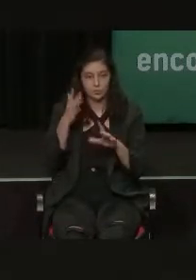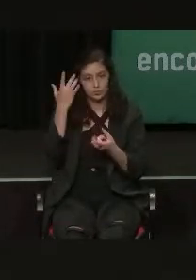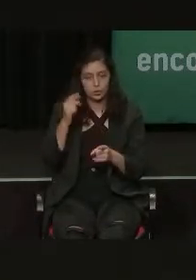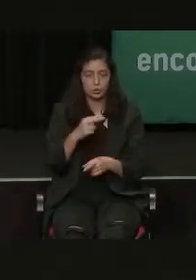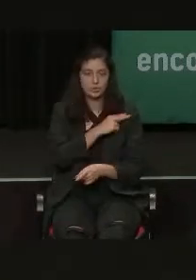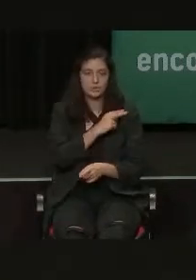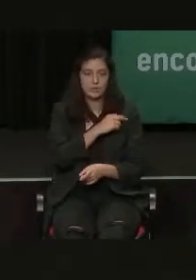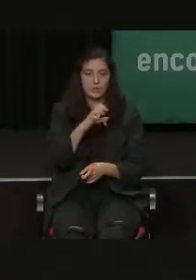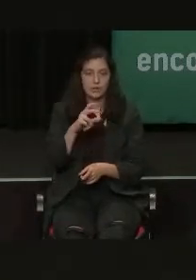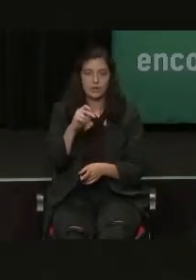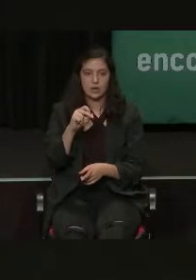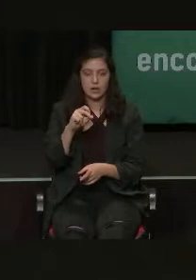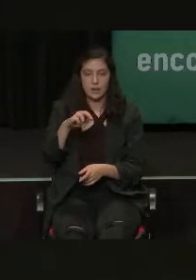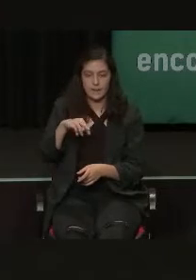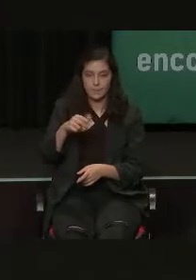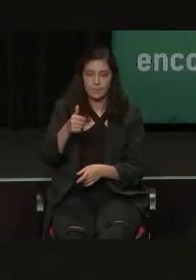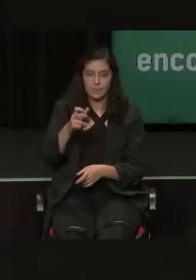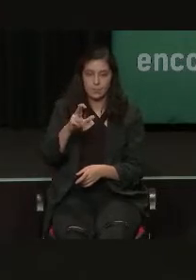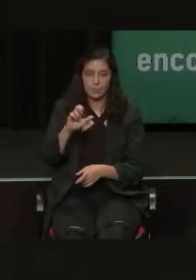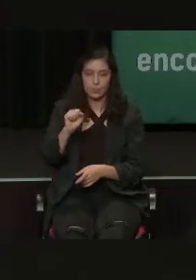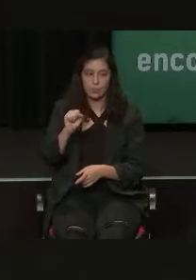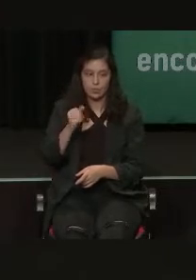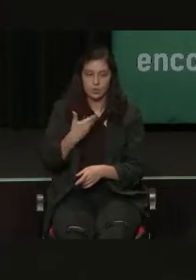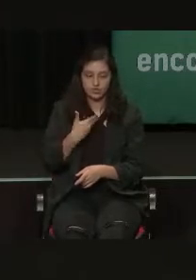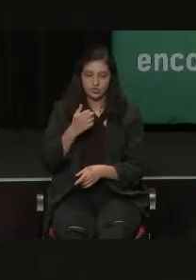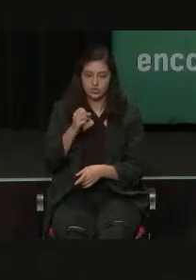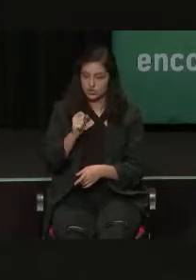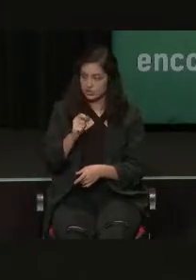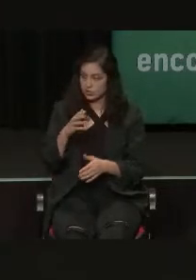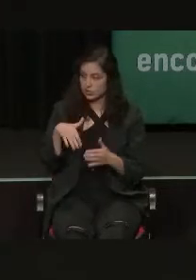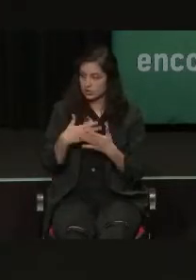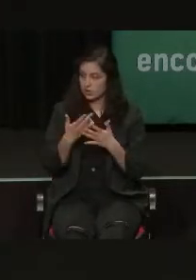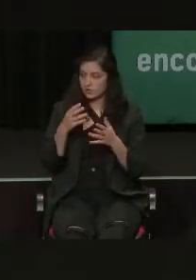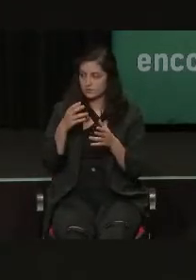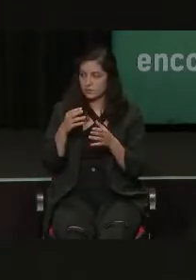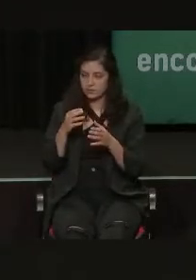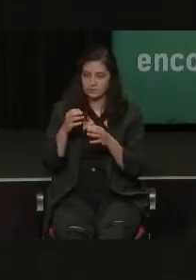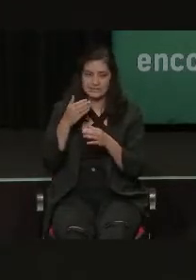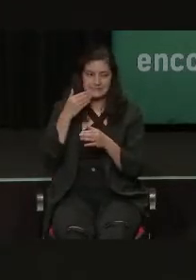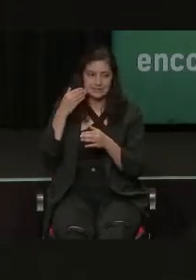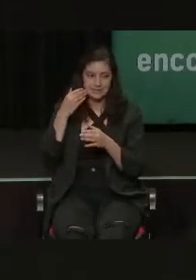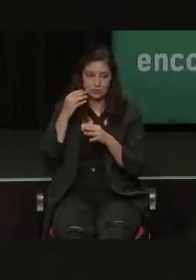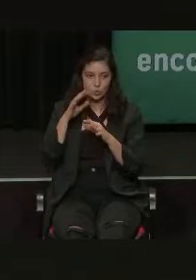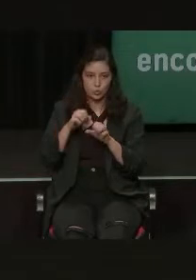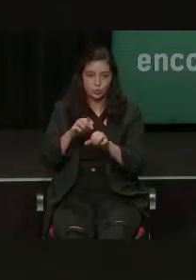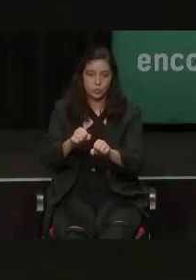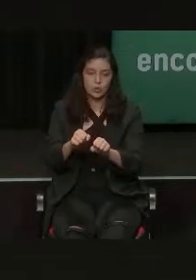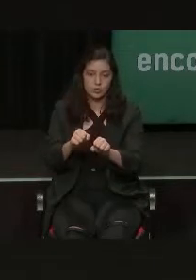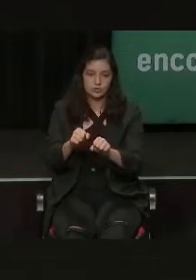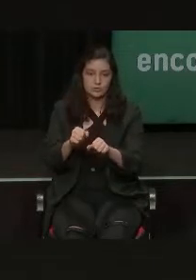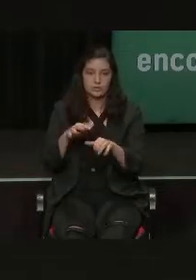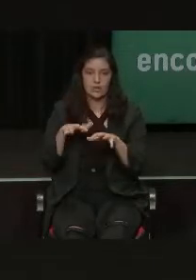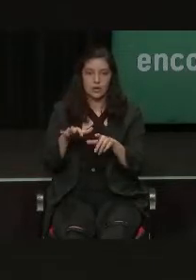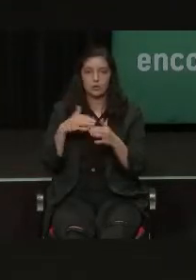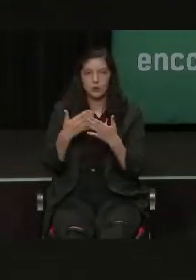and she is working on the early detection of cancer, and I'm sure she will